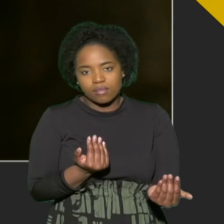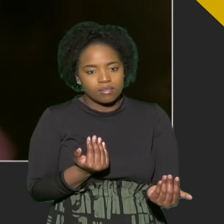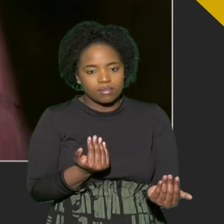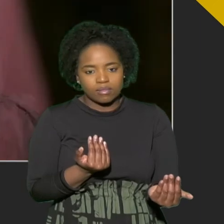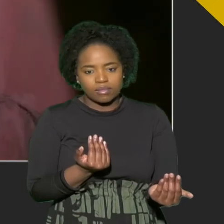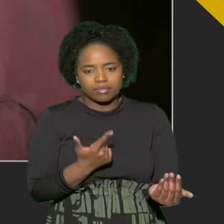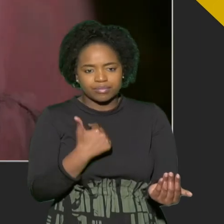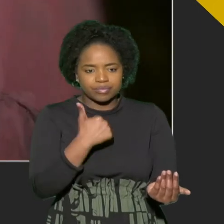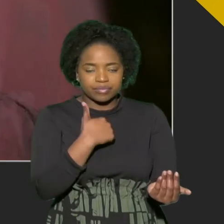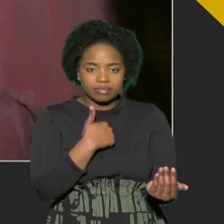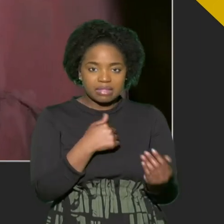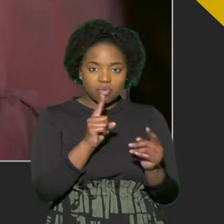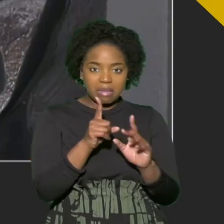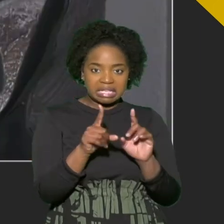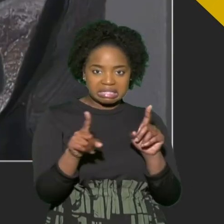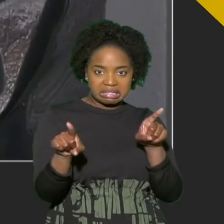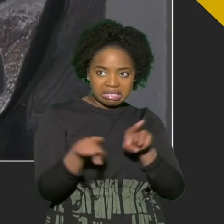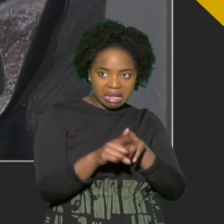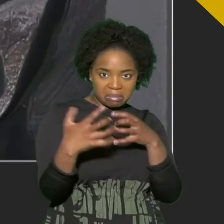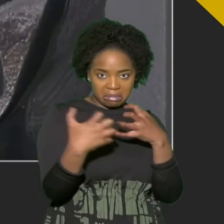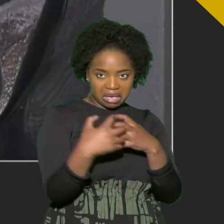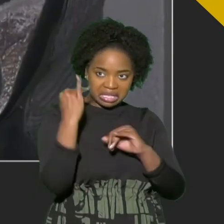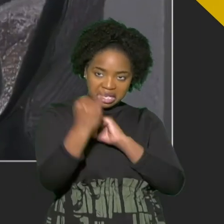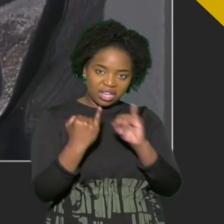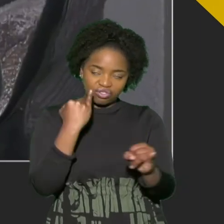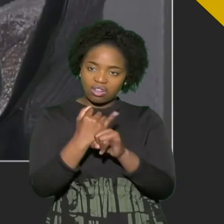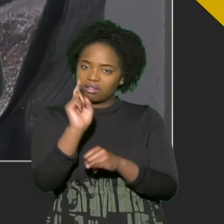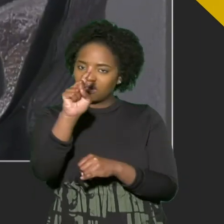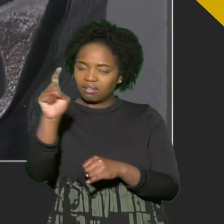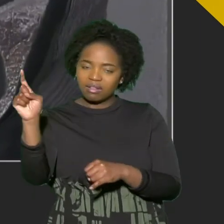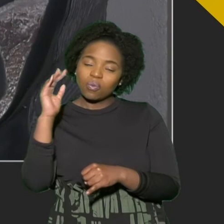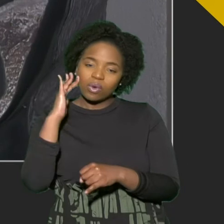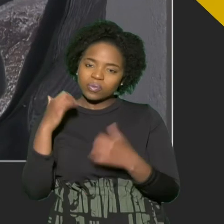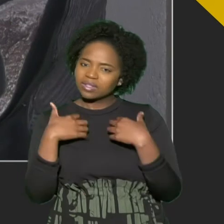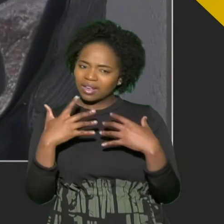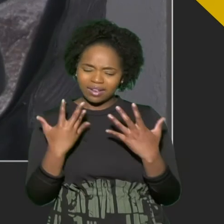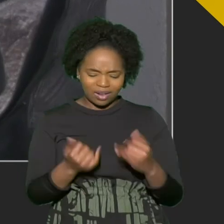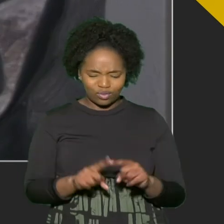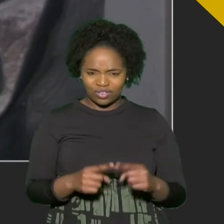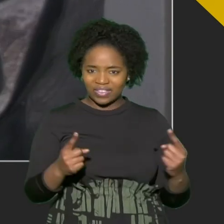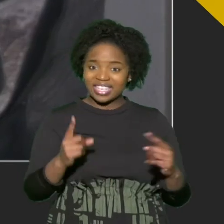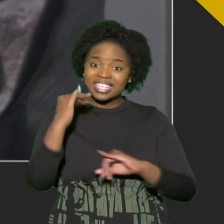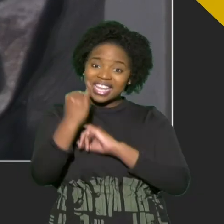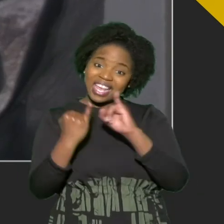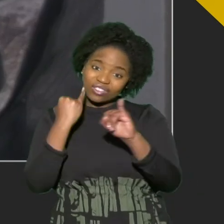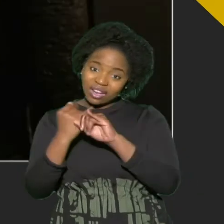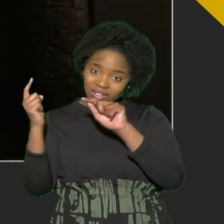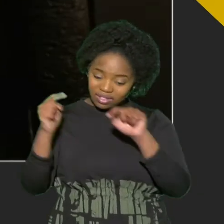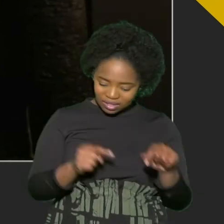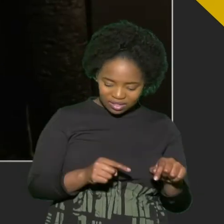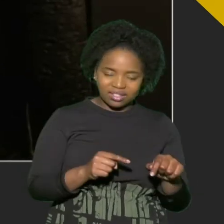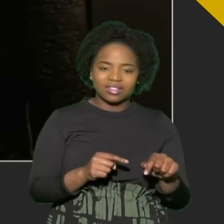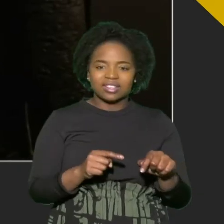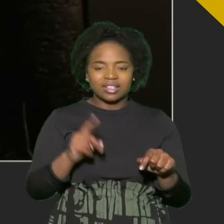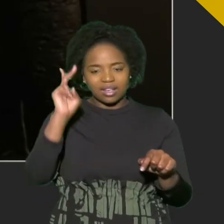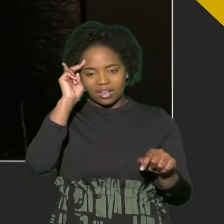tailoring ourselves to meet an international market. And I think that what has happened is different, is that the international market has to change the way they